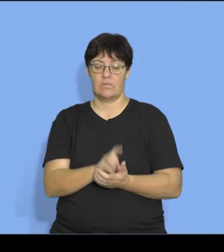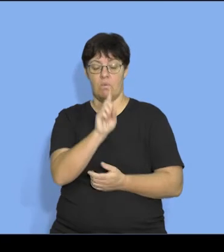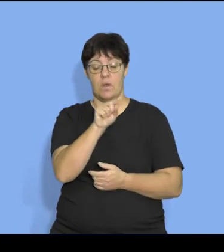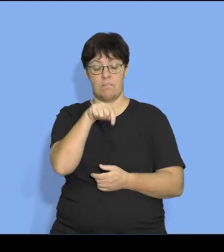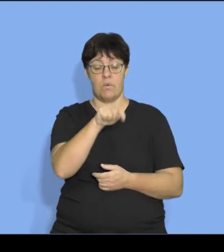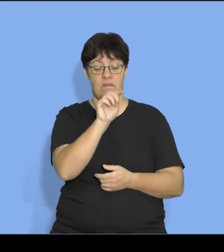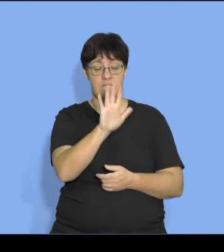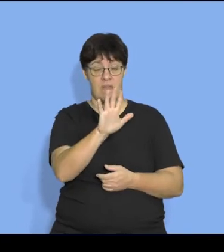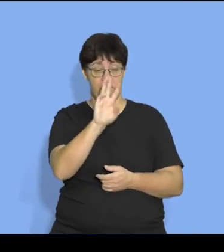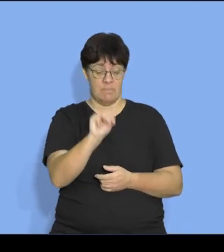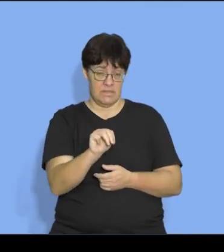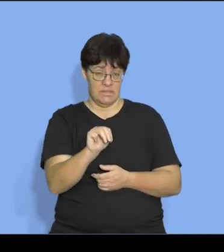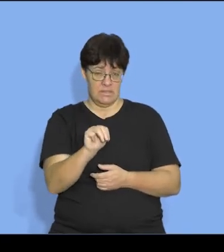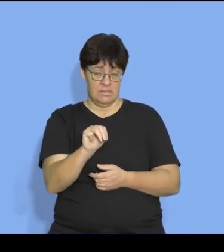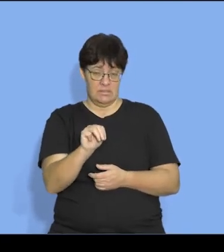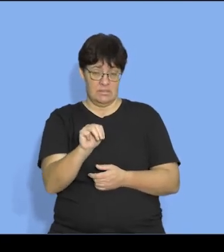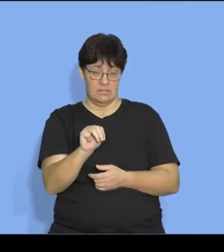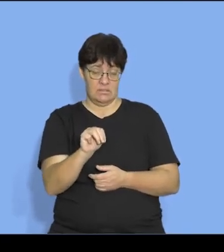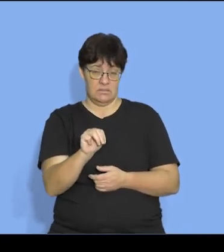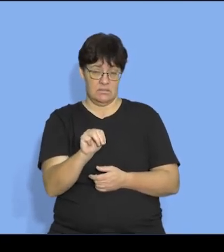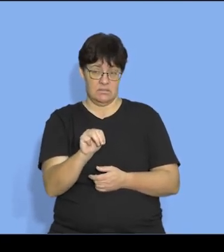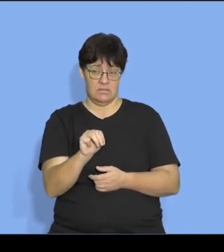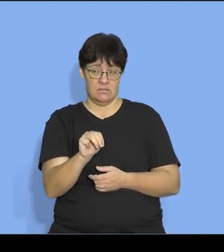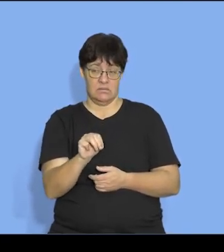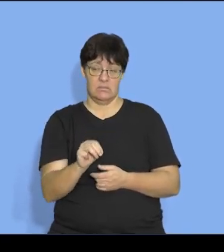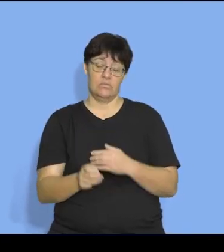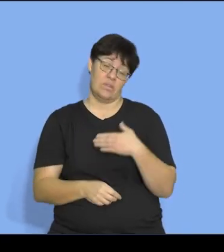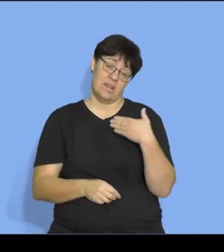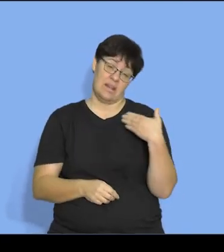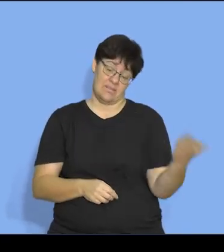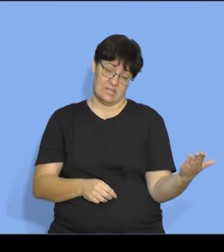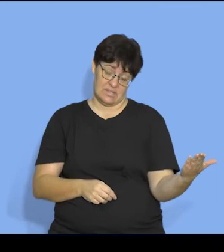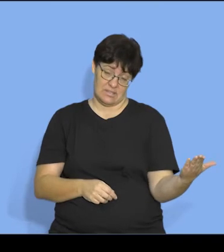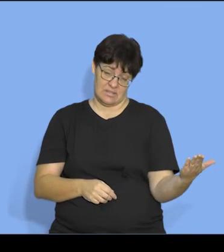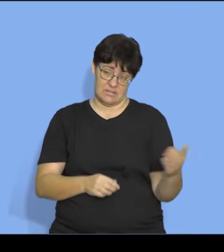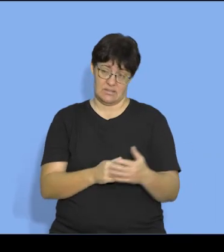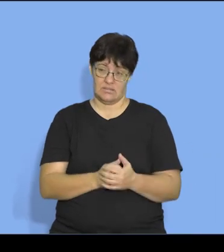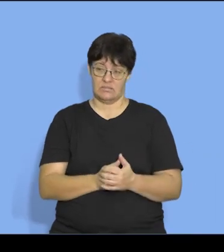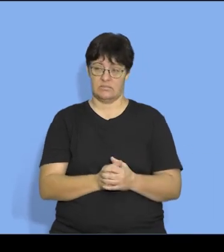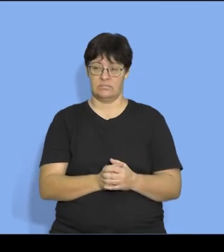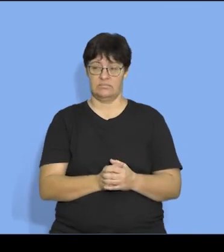is 1.5 meters to the left